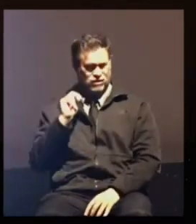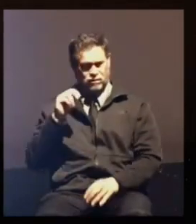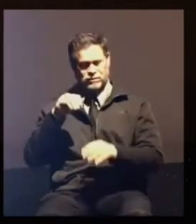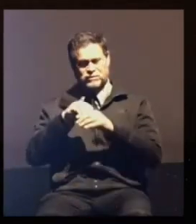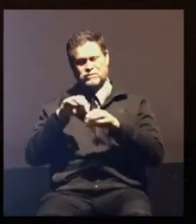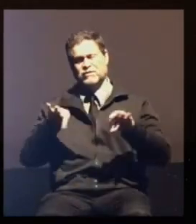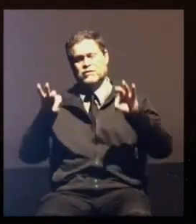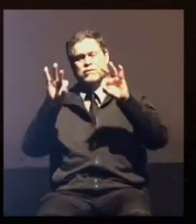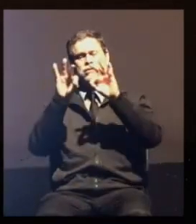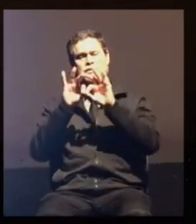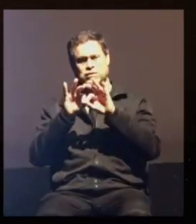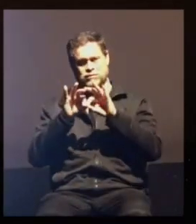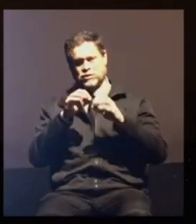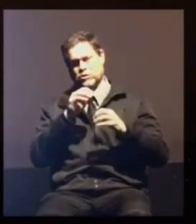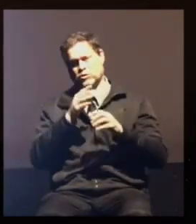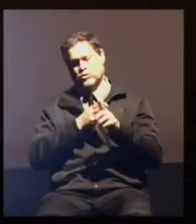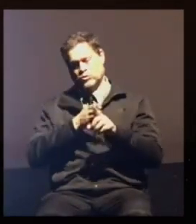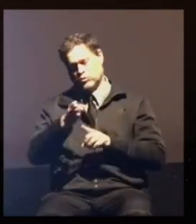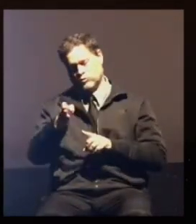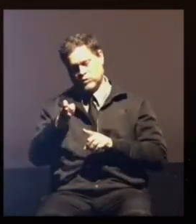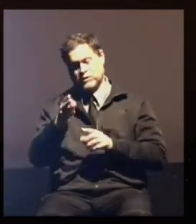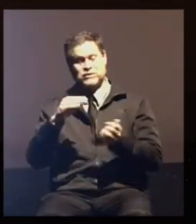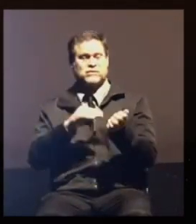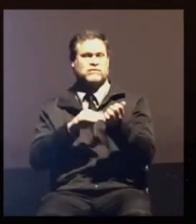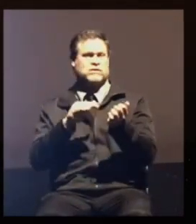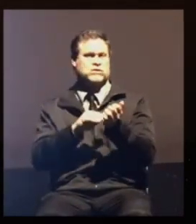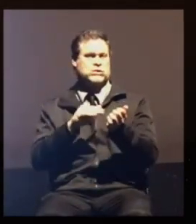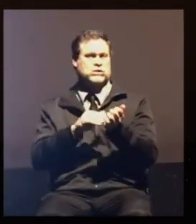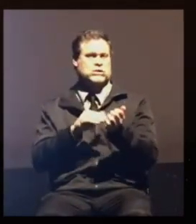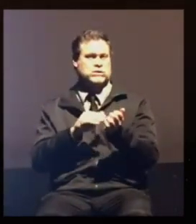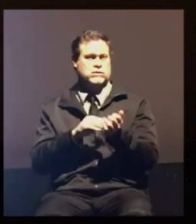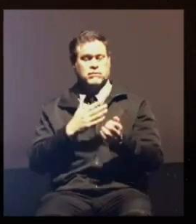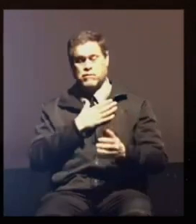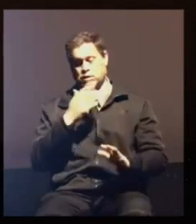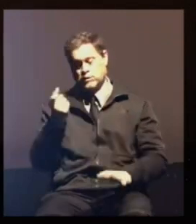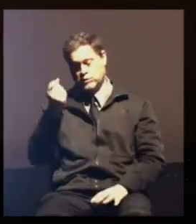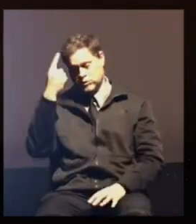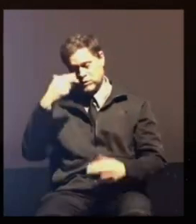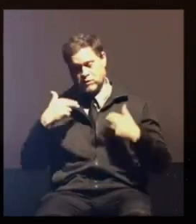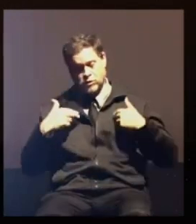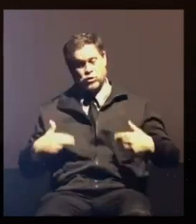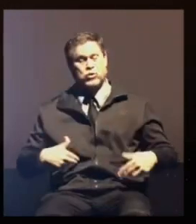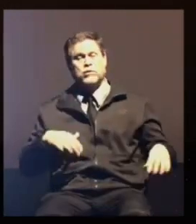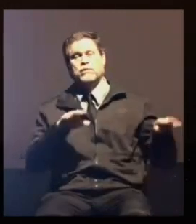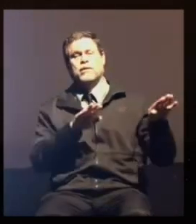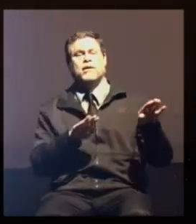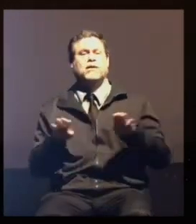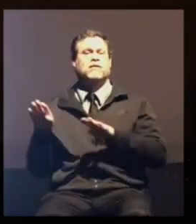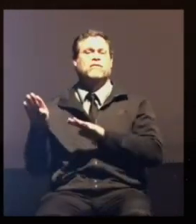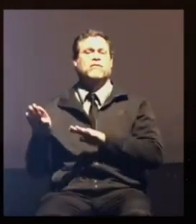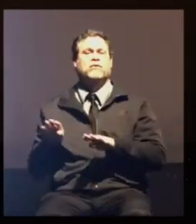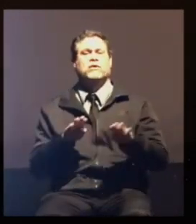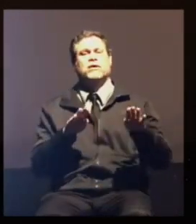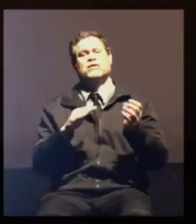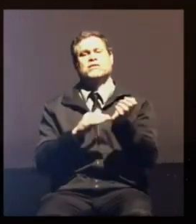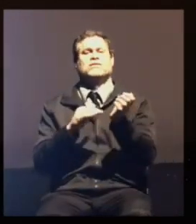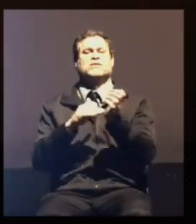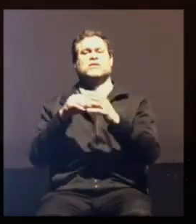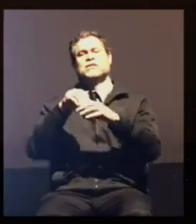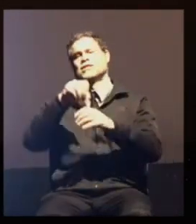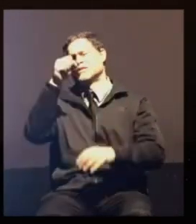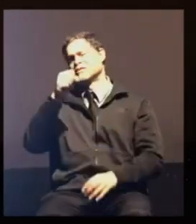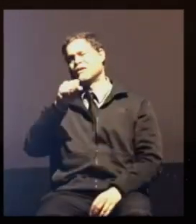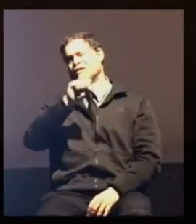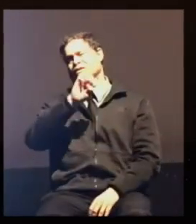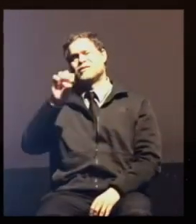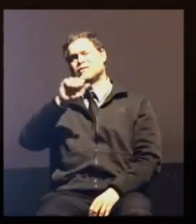career as a physician and subsequently my understanding of human behavior. As a physician in Southeast